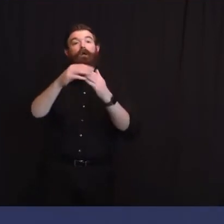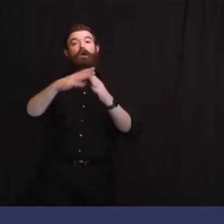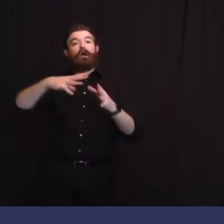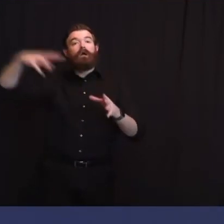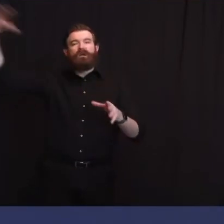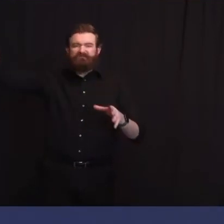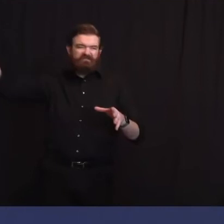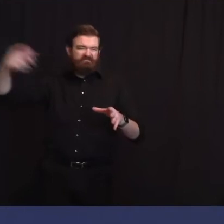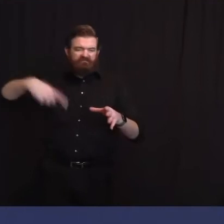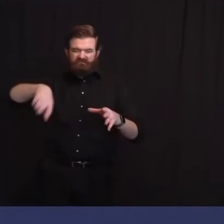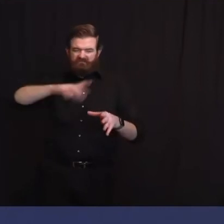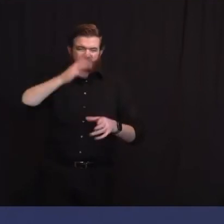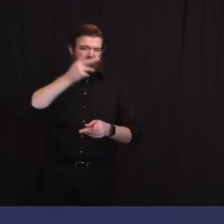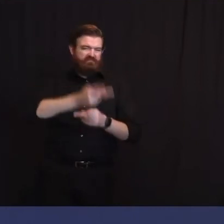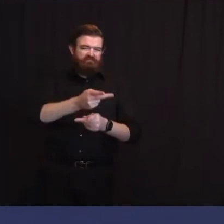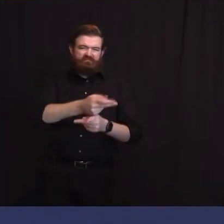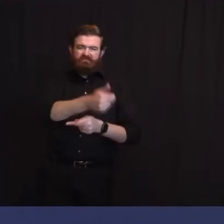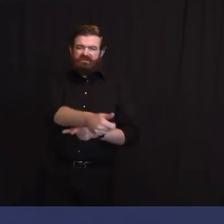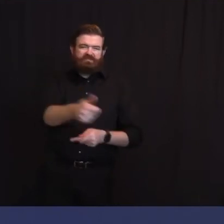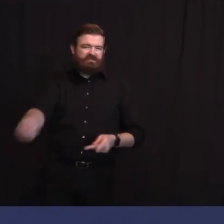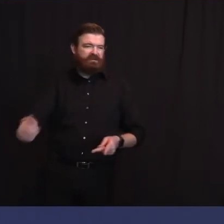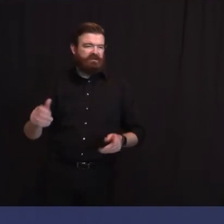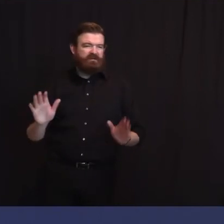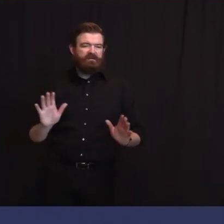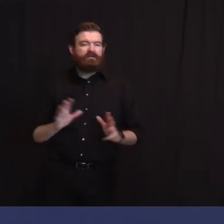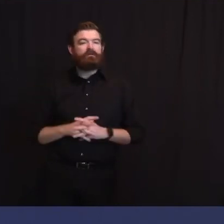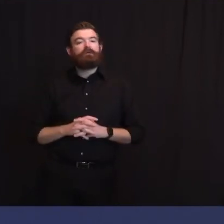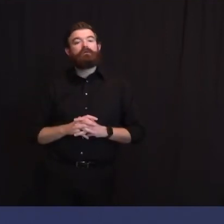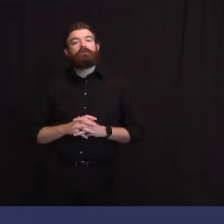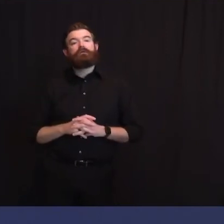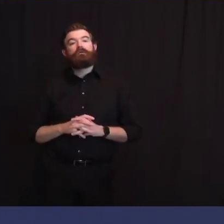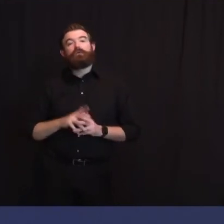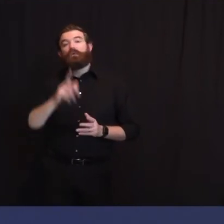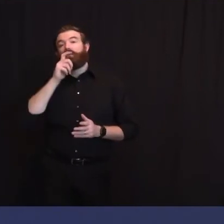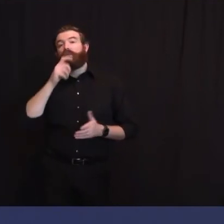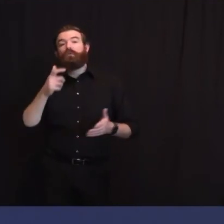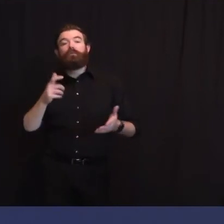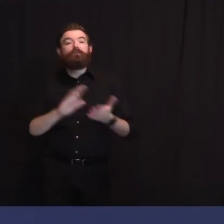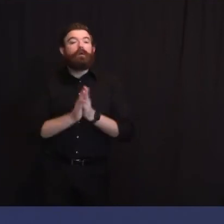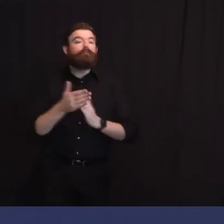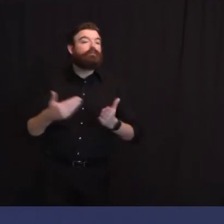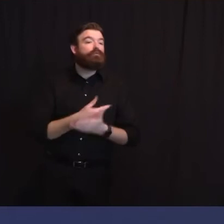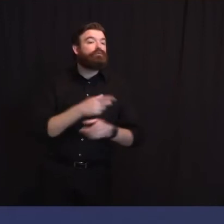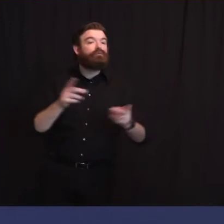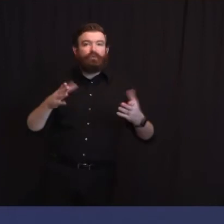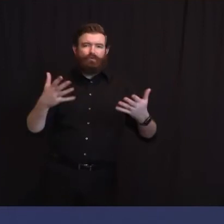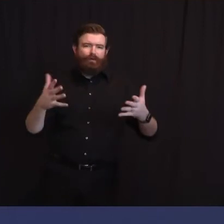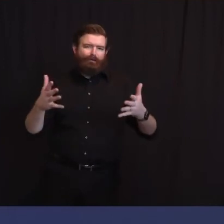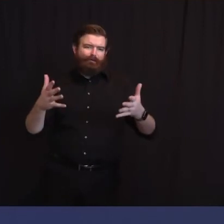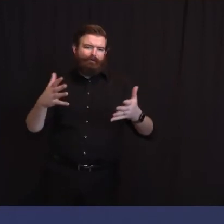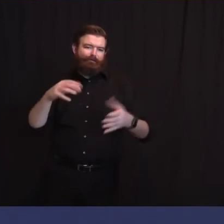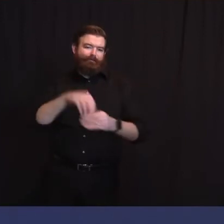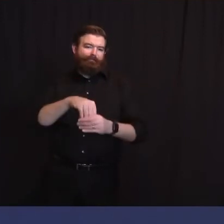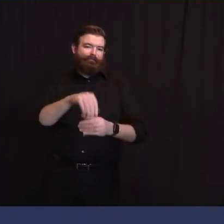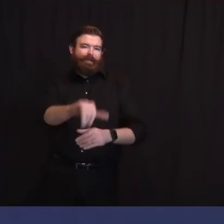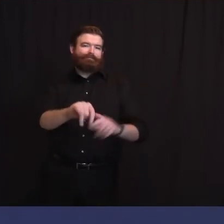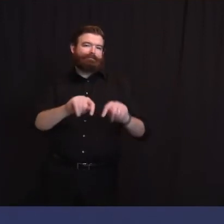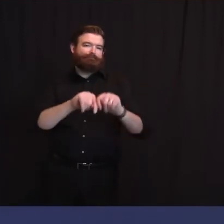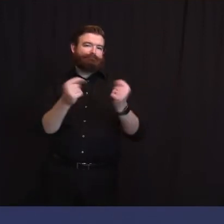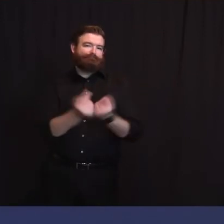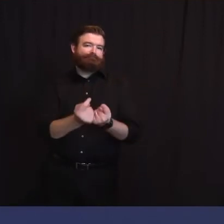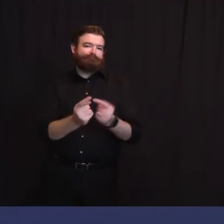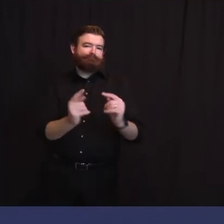always possible that somebody who's already in the mix could be a candidate. We lost Catherine McCabe at the Department